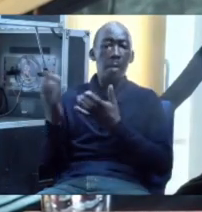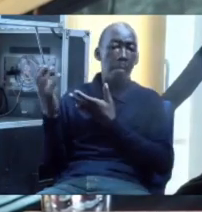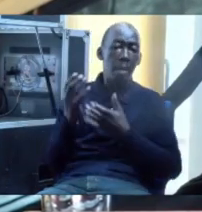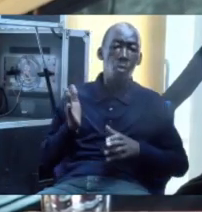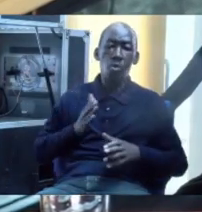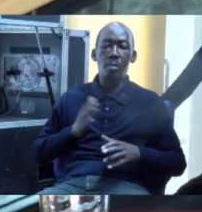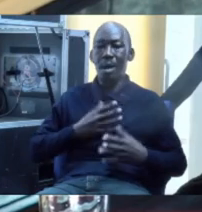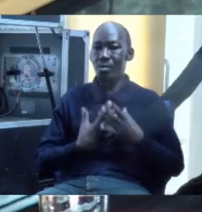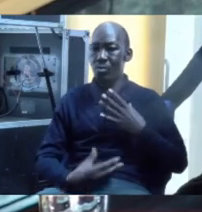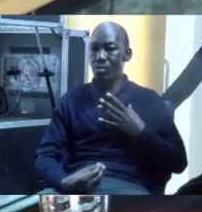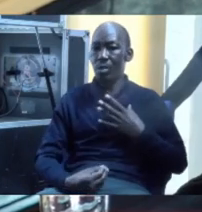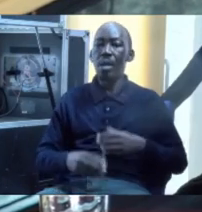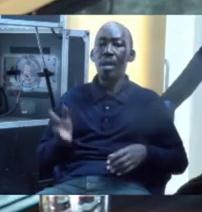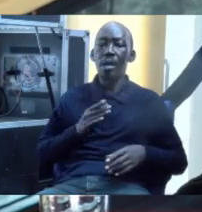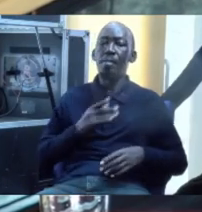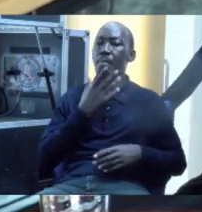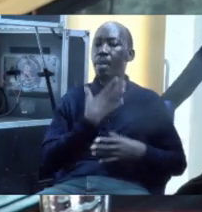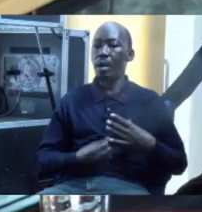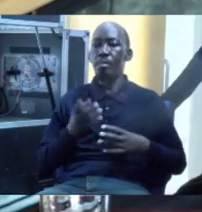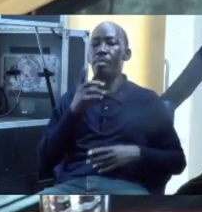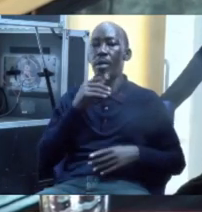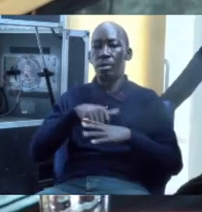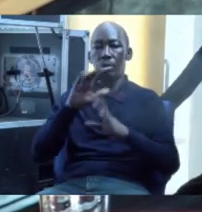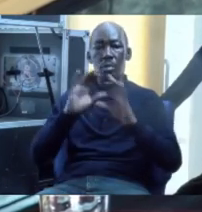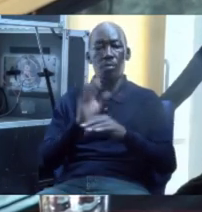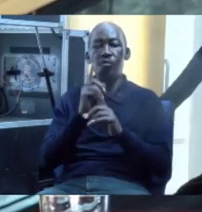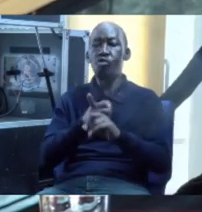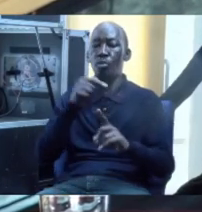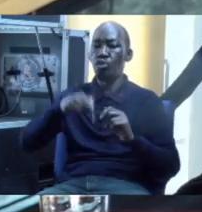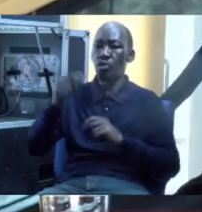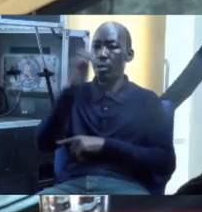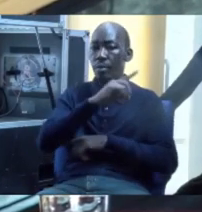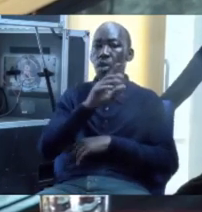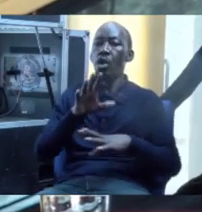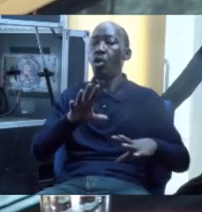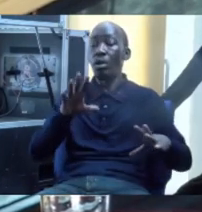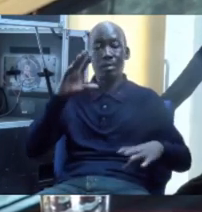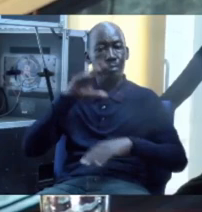house, every barren man in this house, from today,